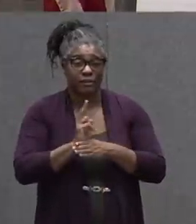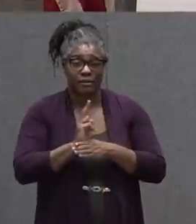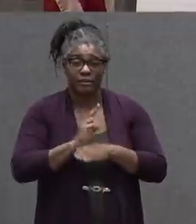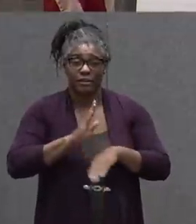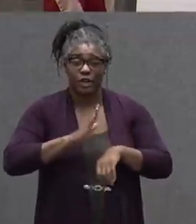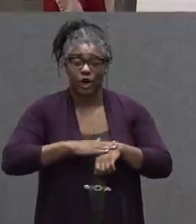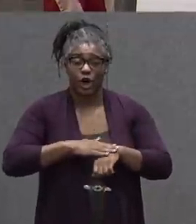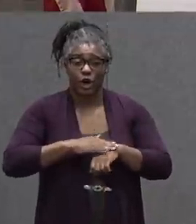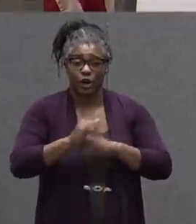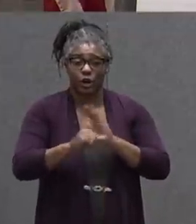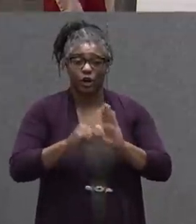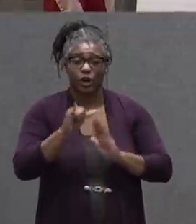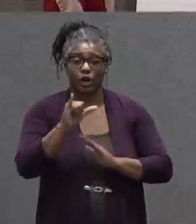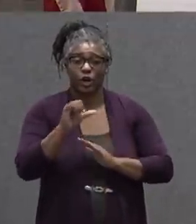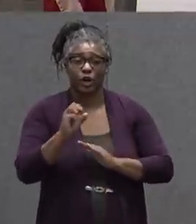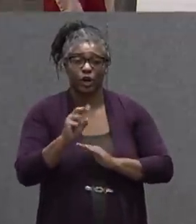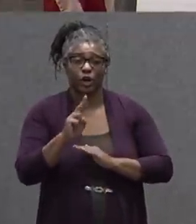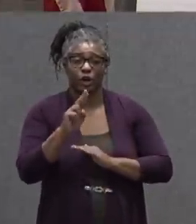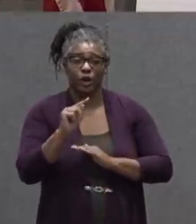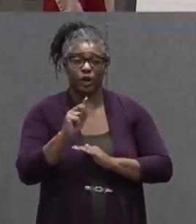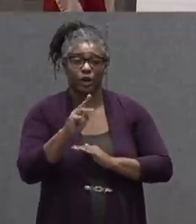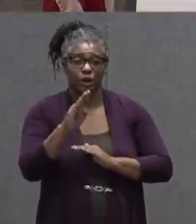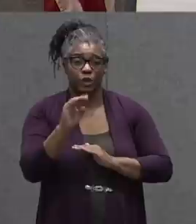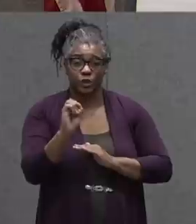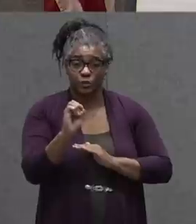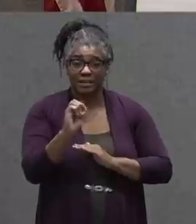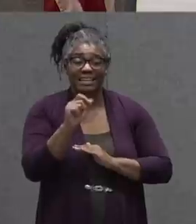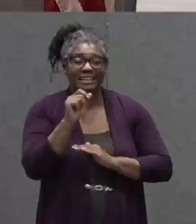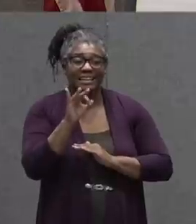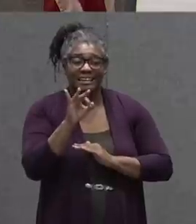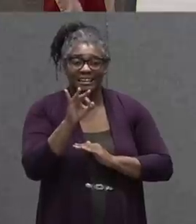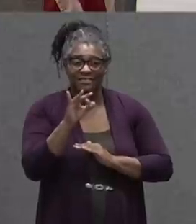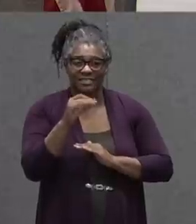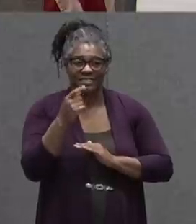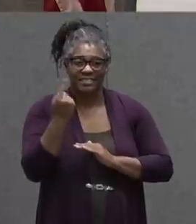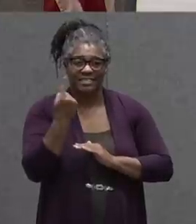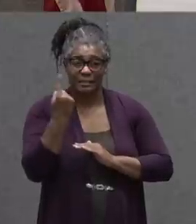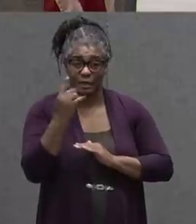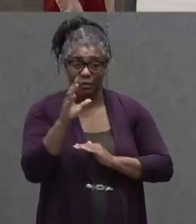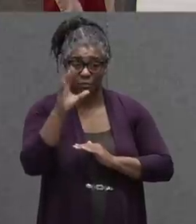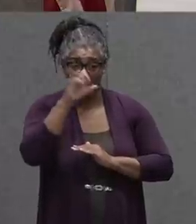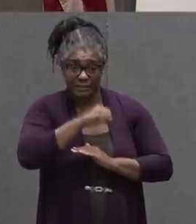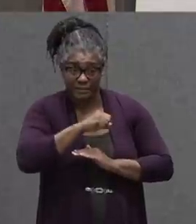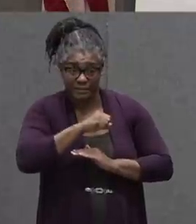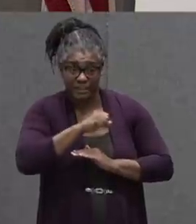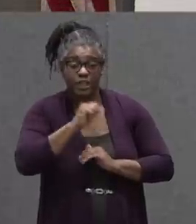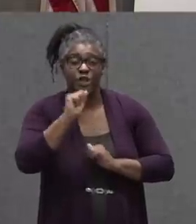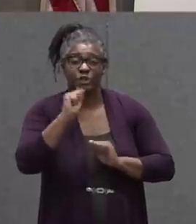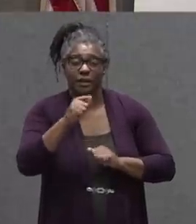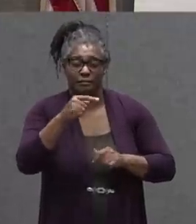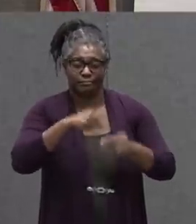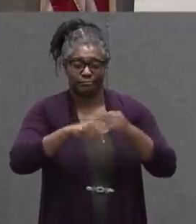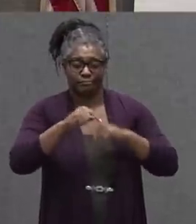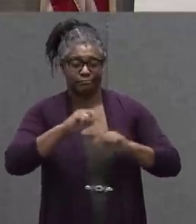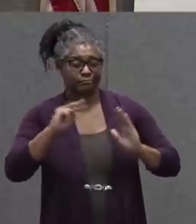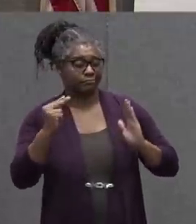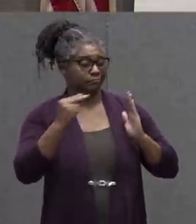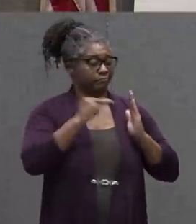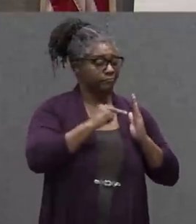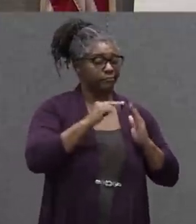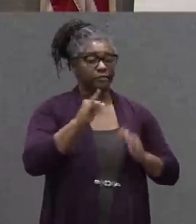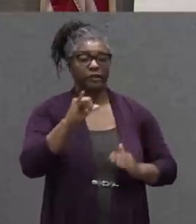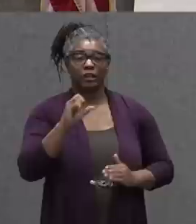an instruction while you're getting your materials, you can always go back and watch on YouTube.